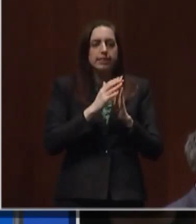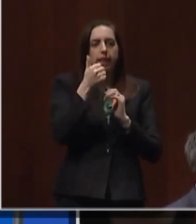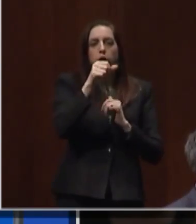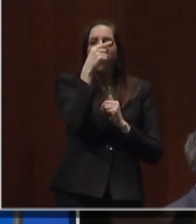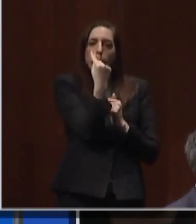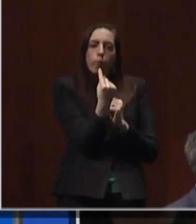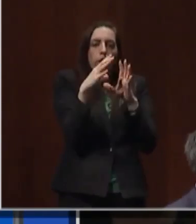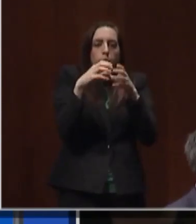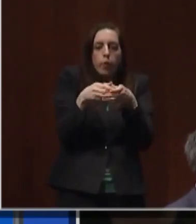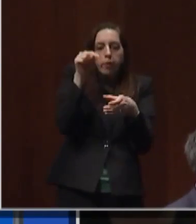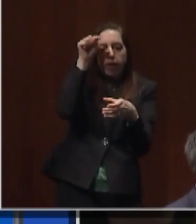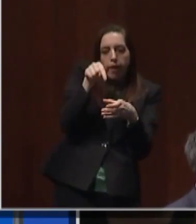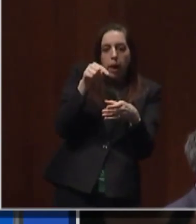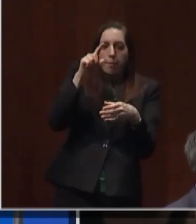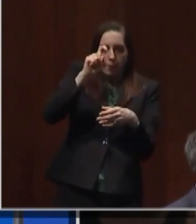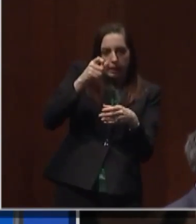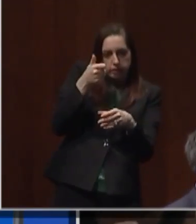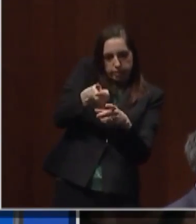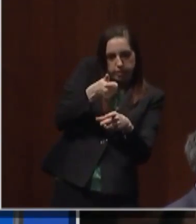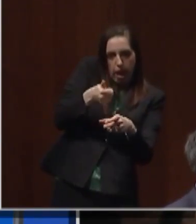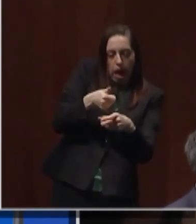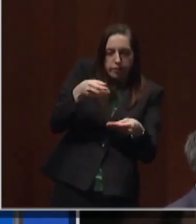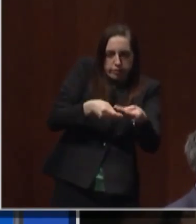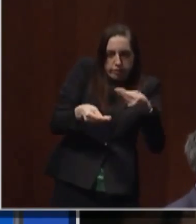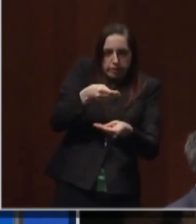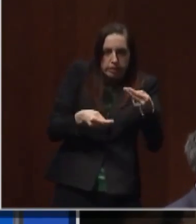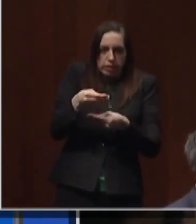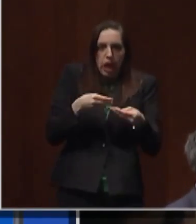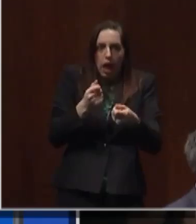group to balance the city's budget or curb the